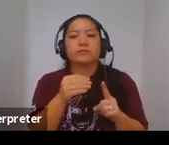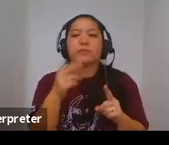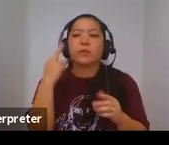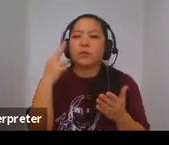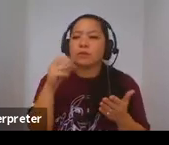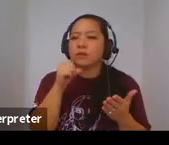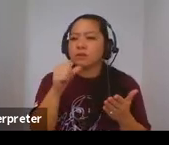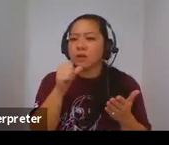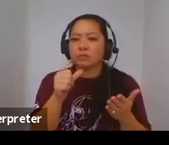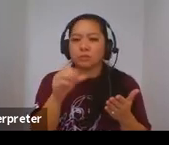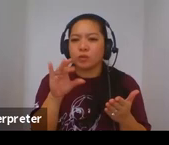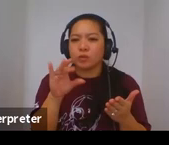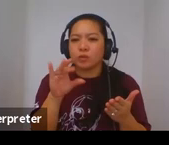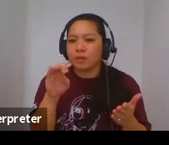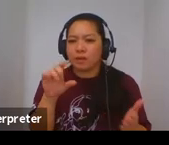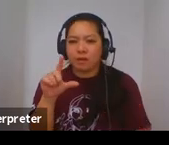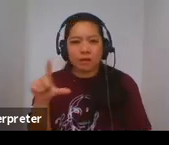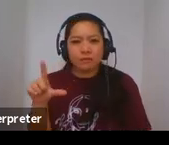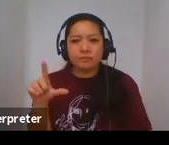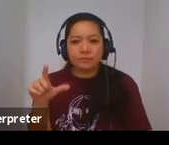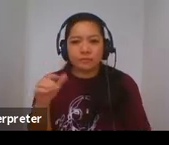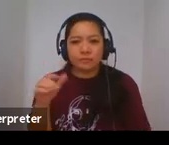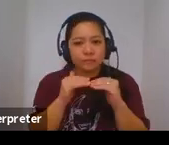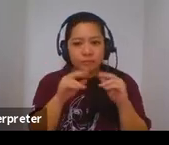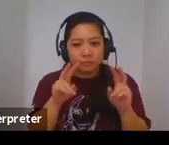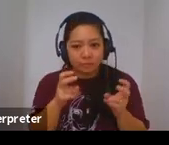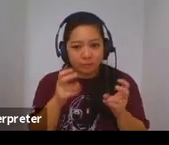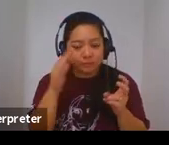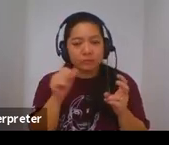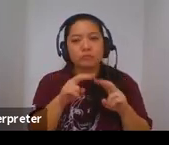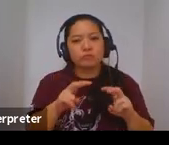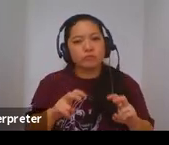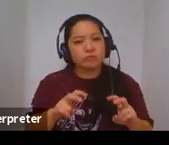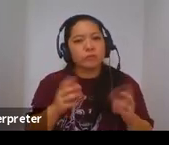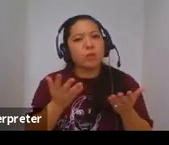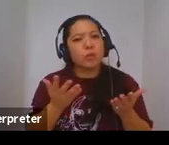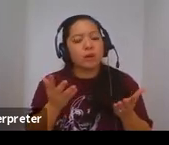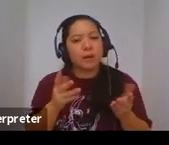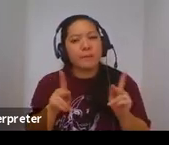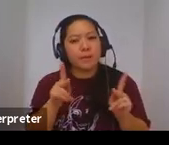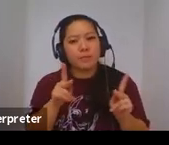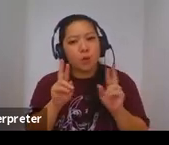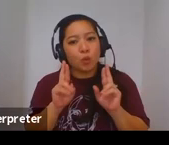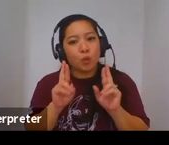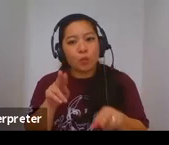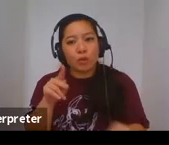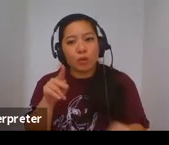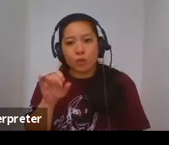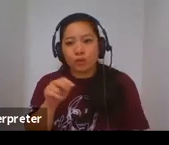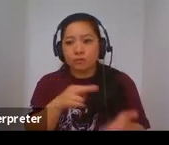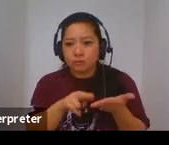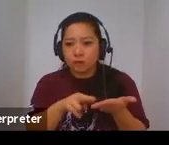these are not the criminal justice statistics. These are based on what people are self-reporting to the National